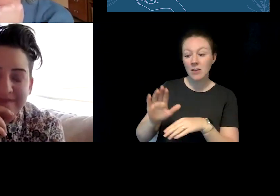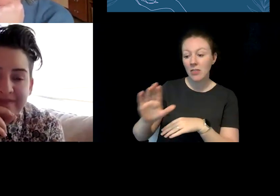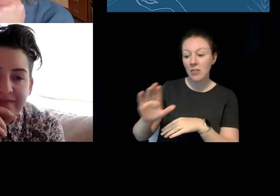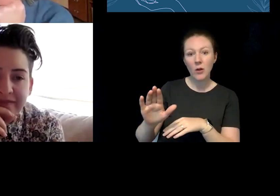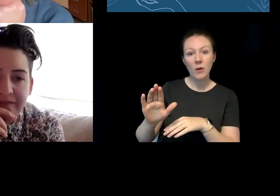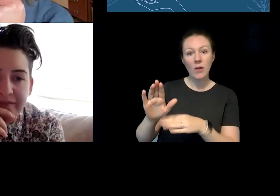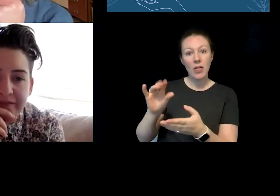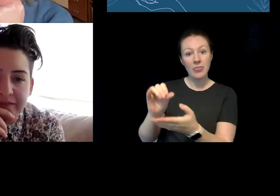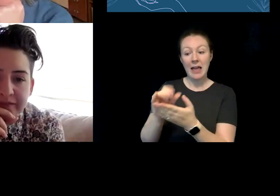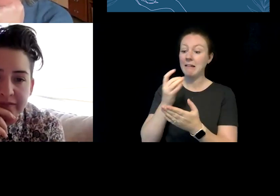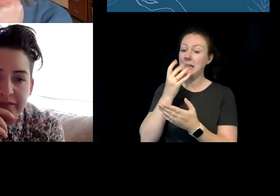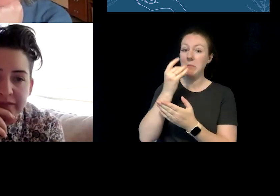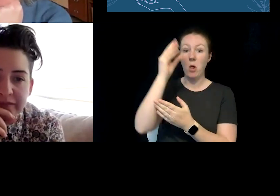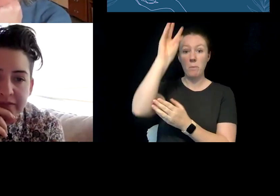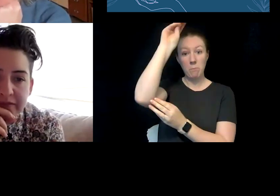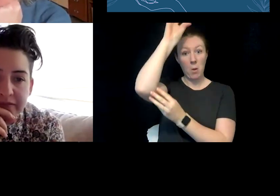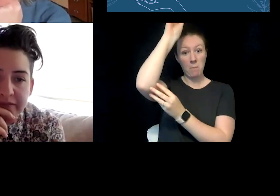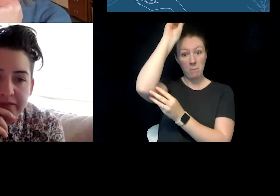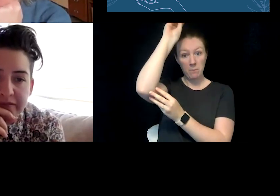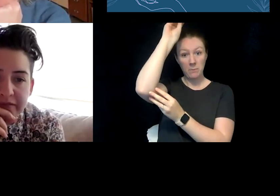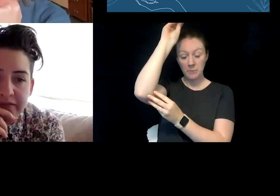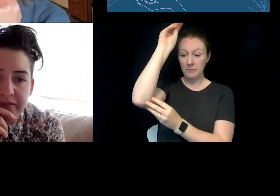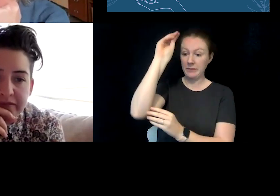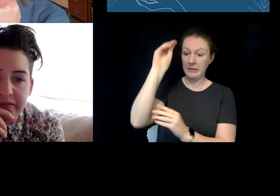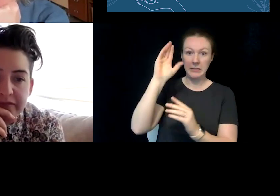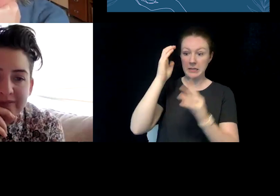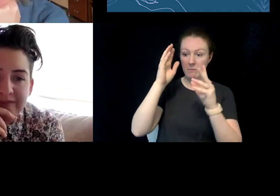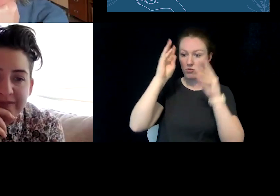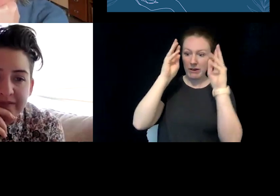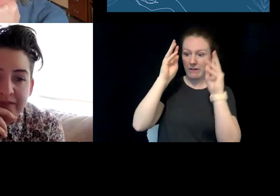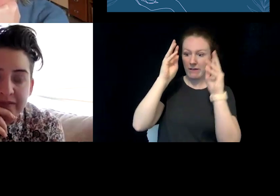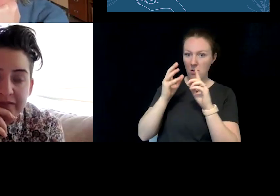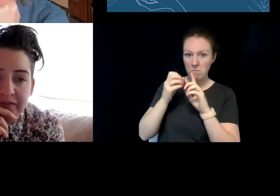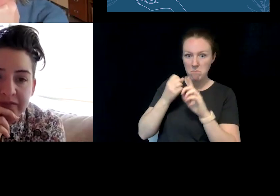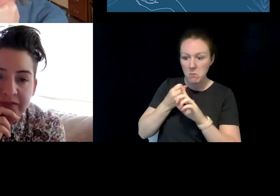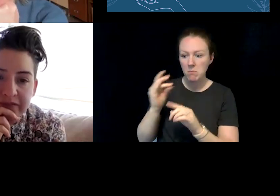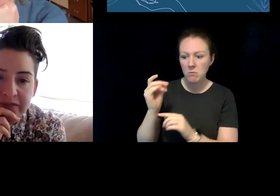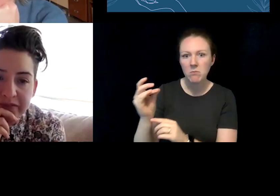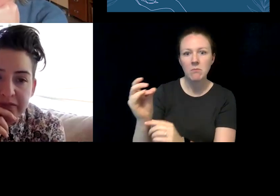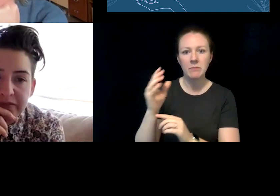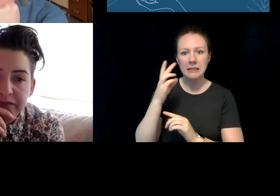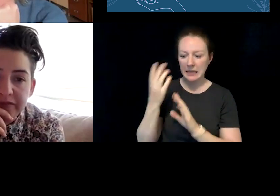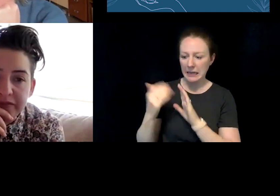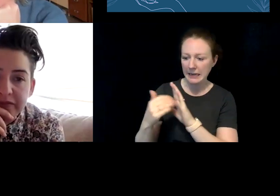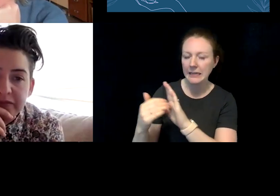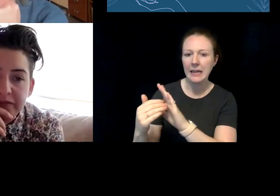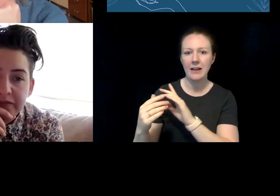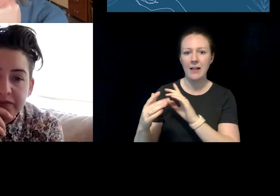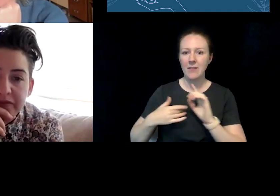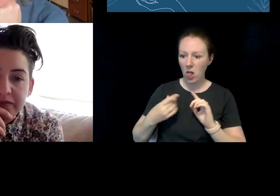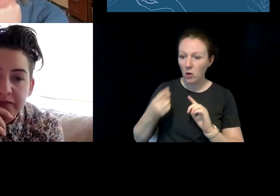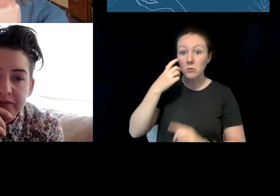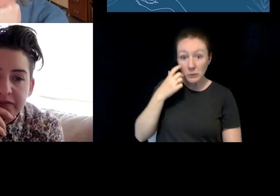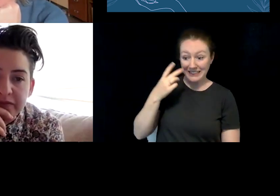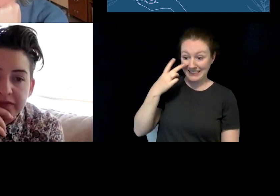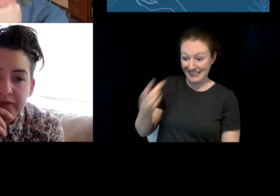moment, where their creative light bulbs are firing and you can see it happening, and that gives you a sense of joy. And then